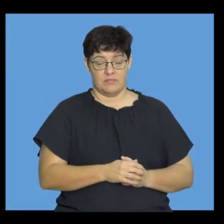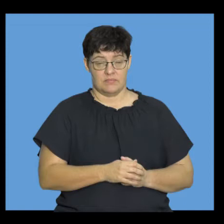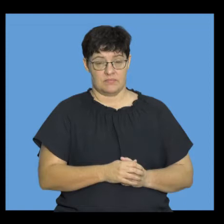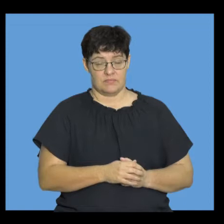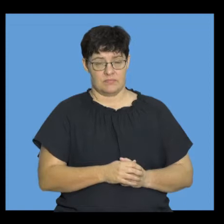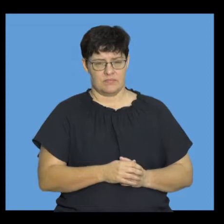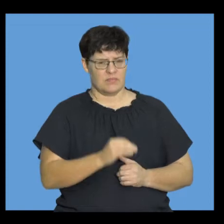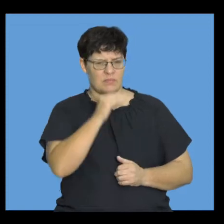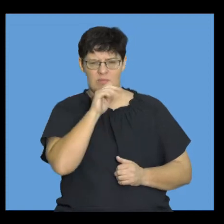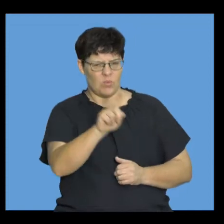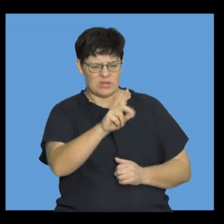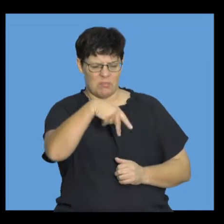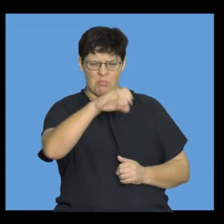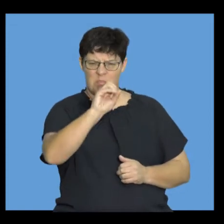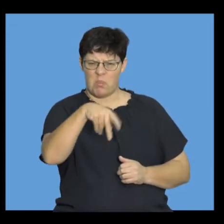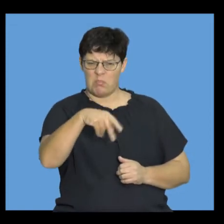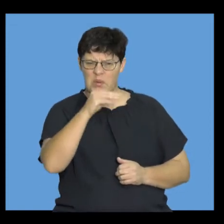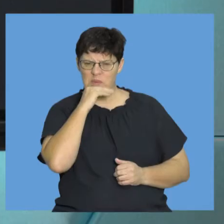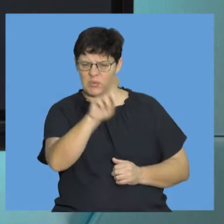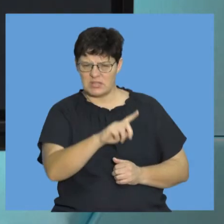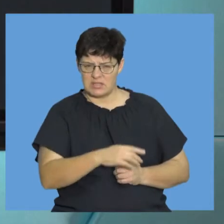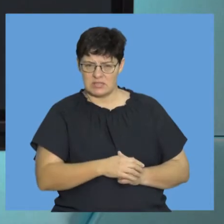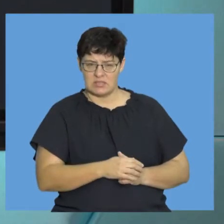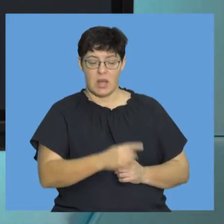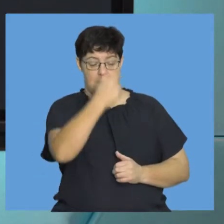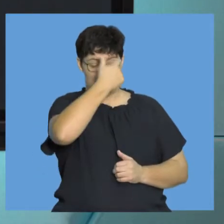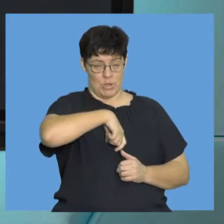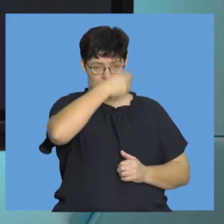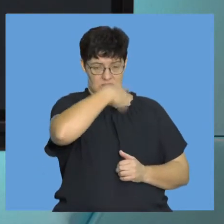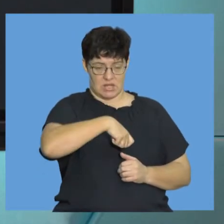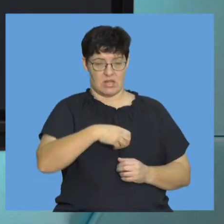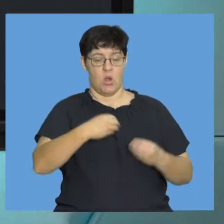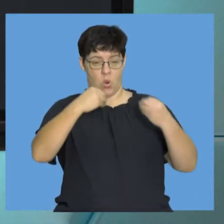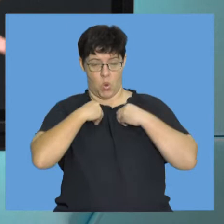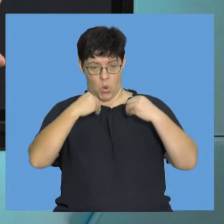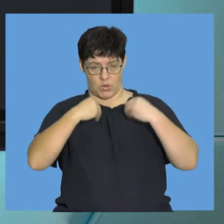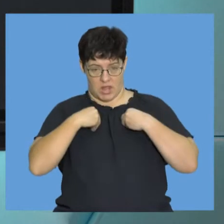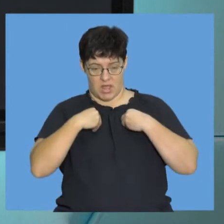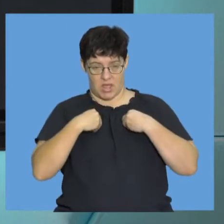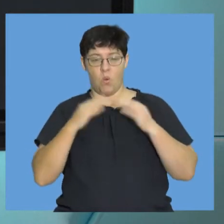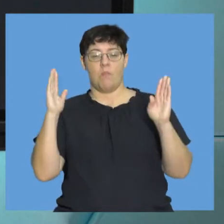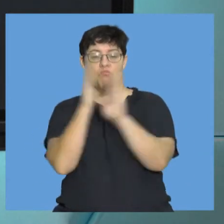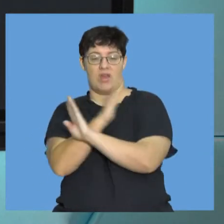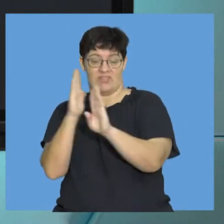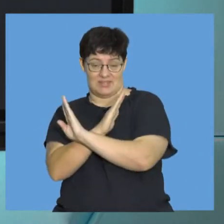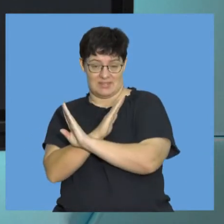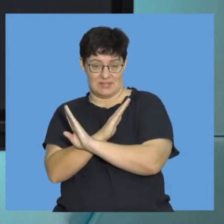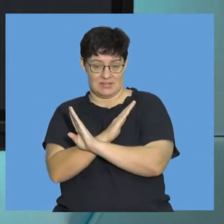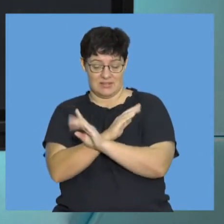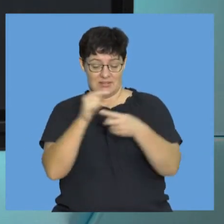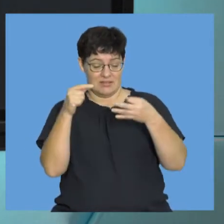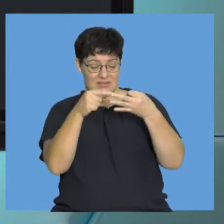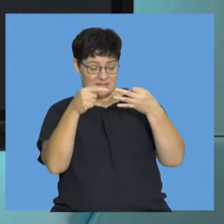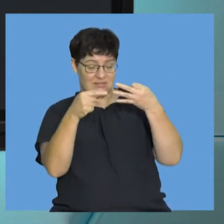What do we remember with the acronym POP? Whenever it says personal, owner, or private, when you see any one of those